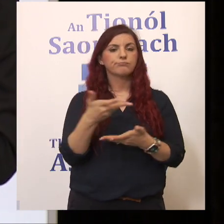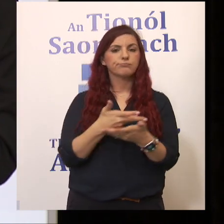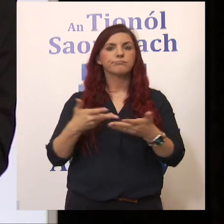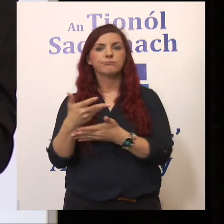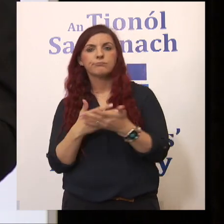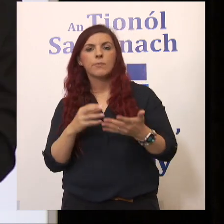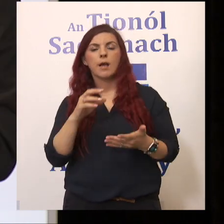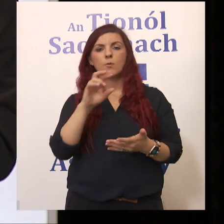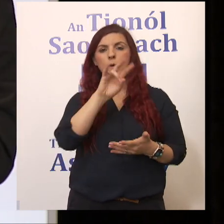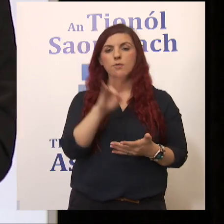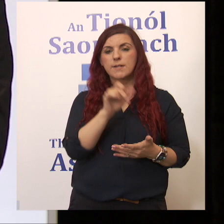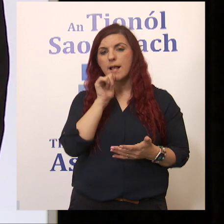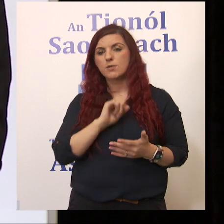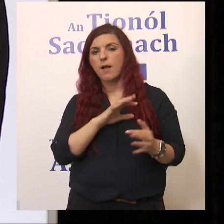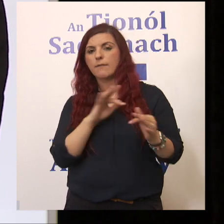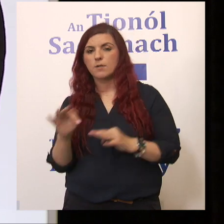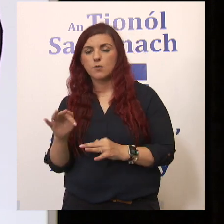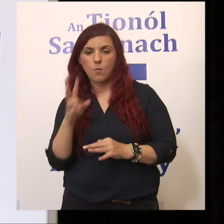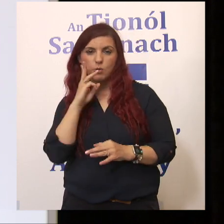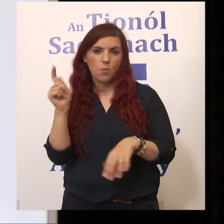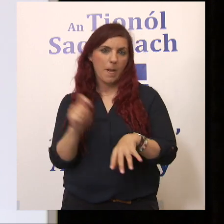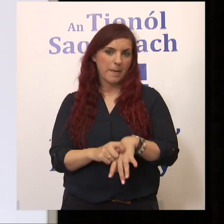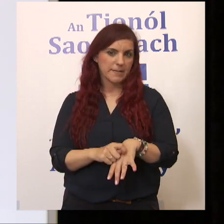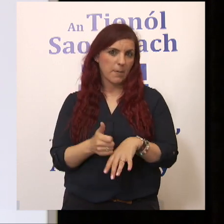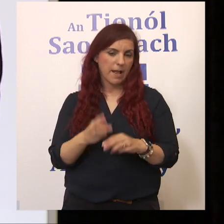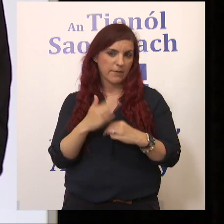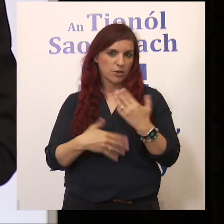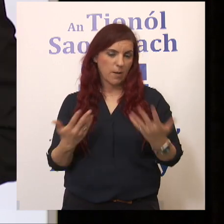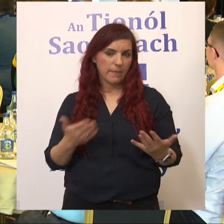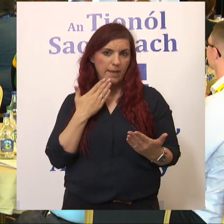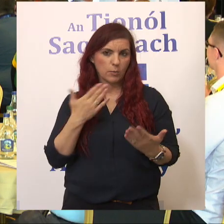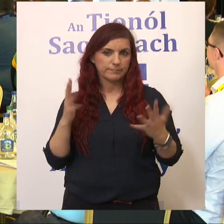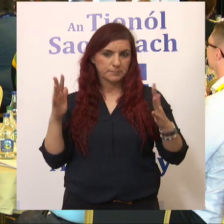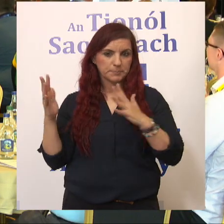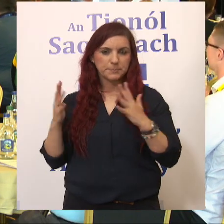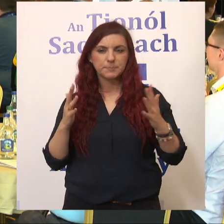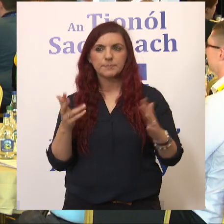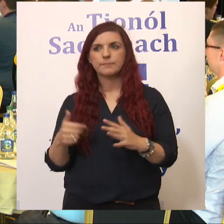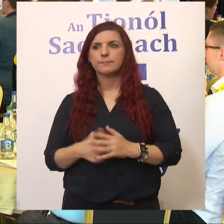Q&A session, but I'll finish there and wish you all the best in your deliberations. Thanks very much.